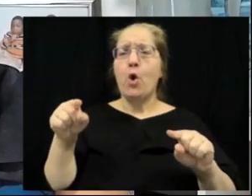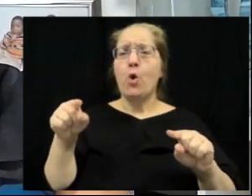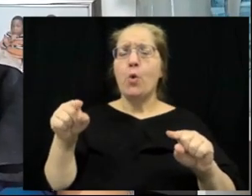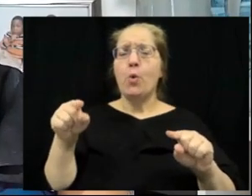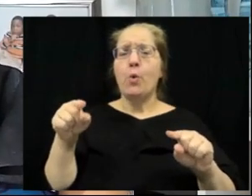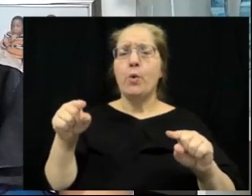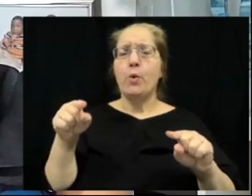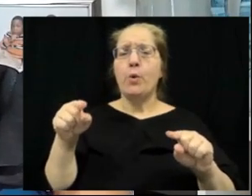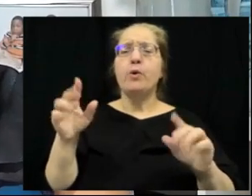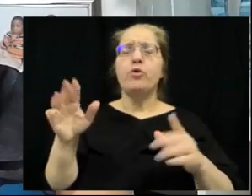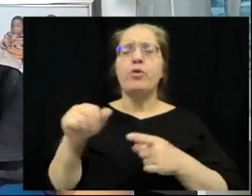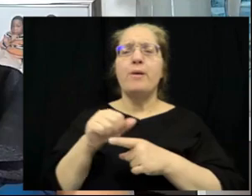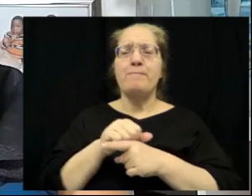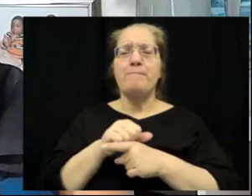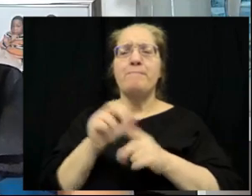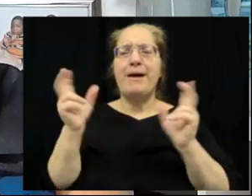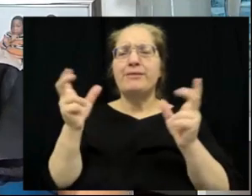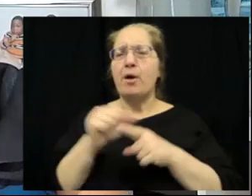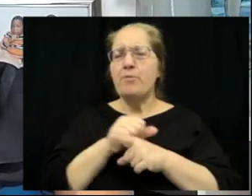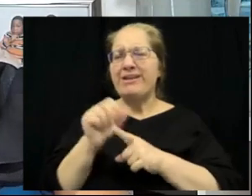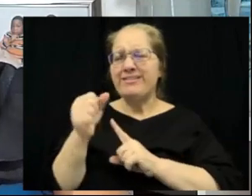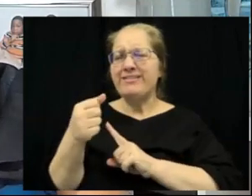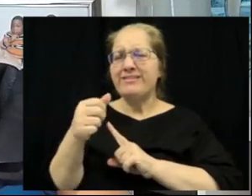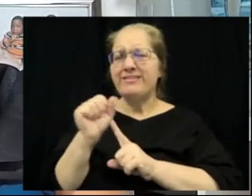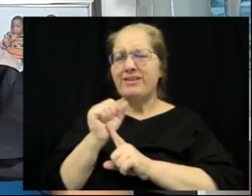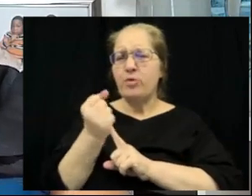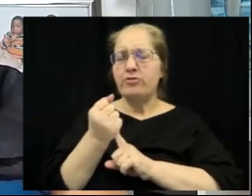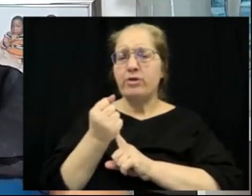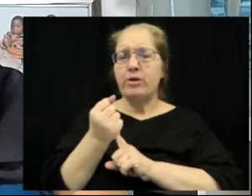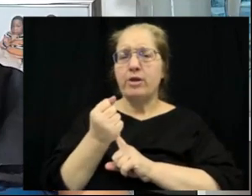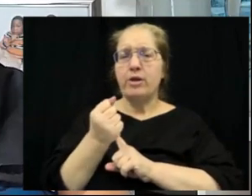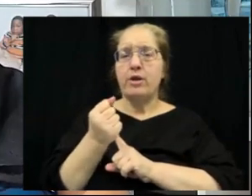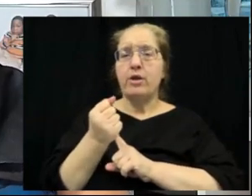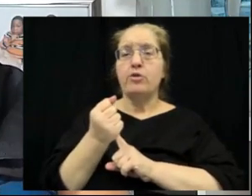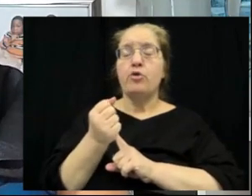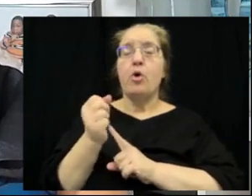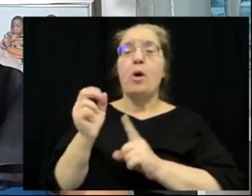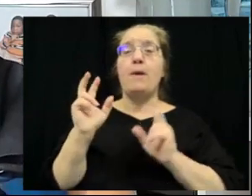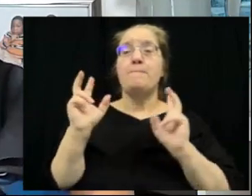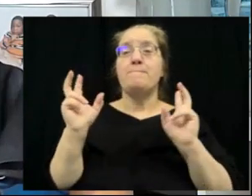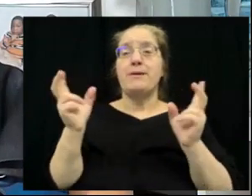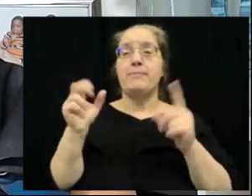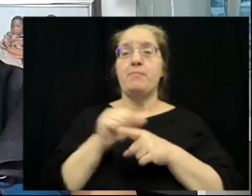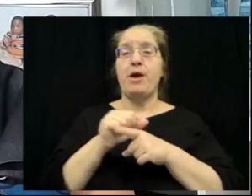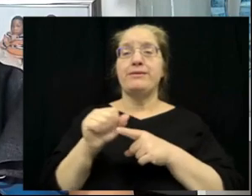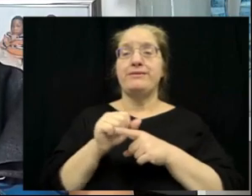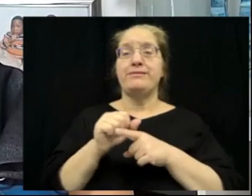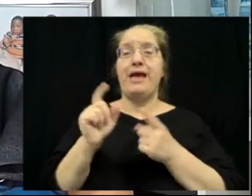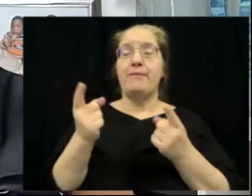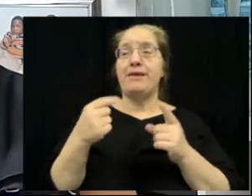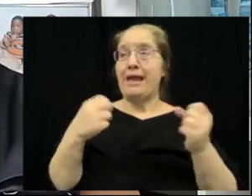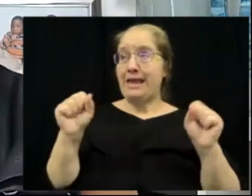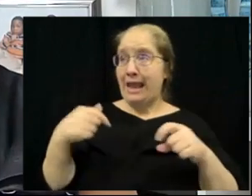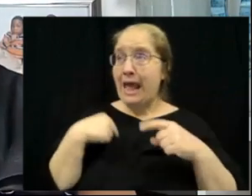situation with going to basketball practice? When basketball practice happens and they're like, well, can I go? Can I